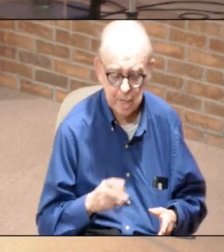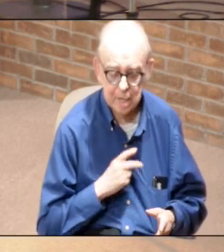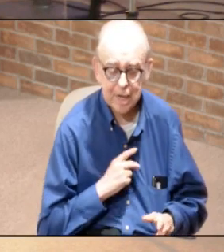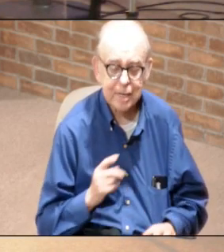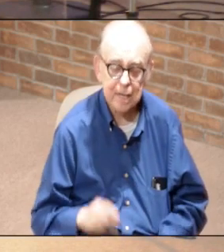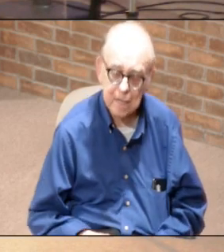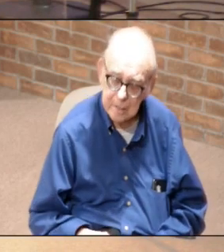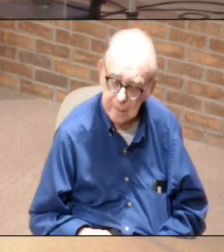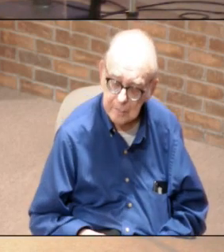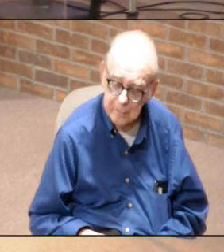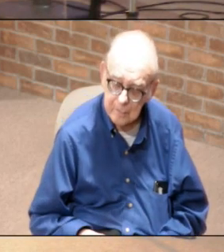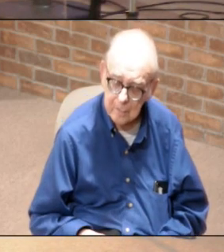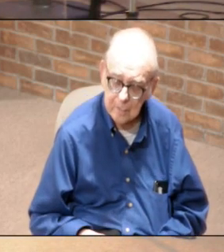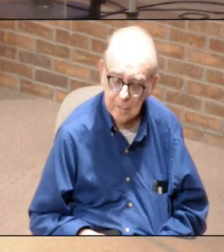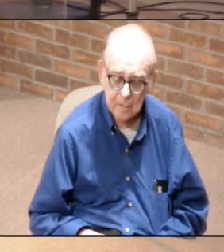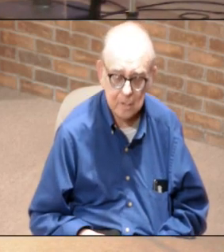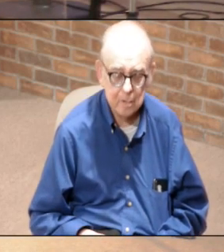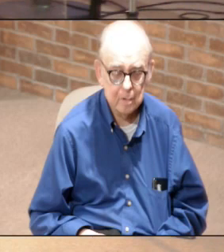king.